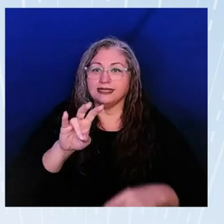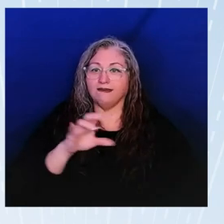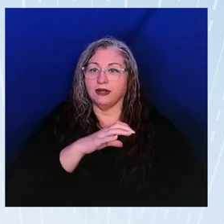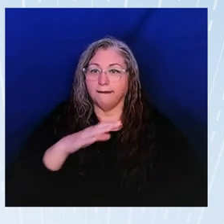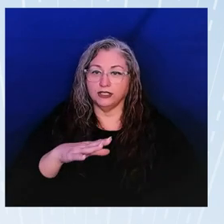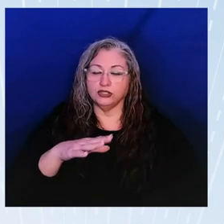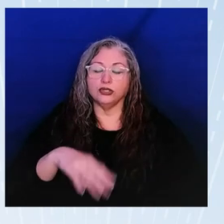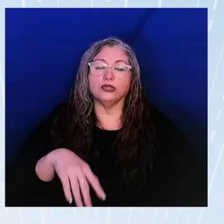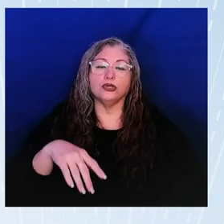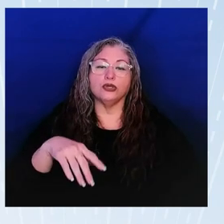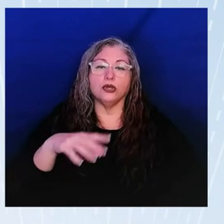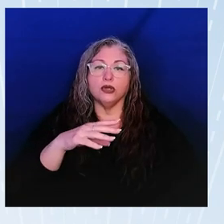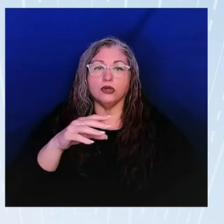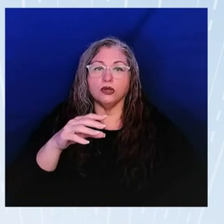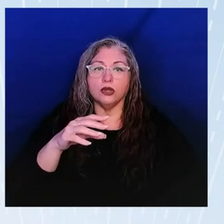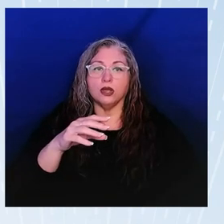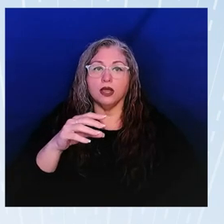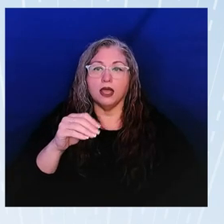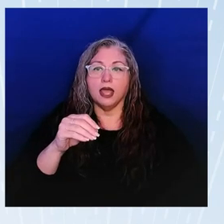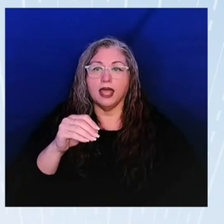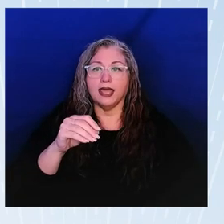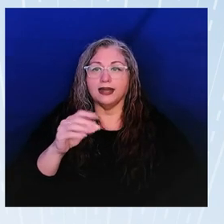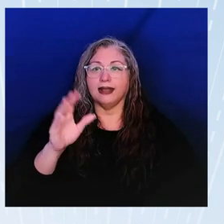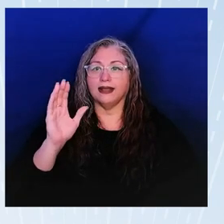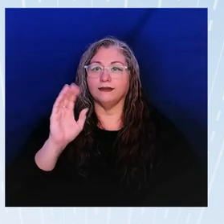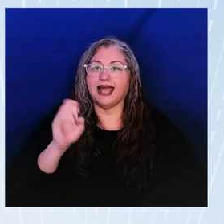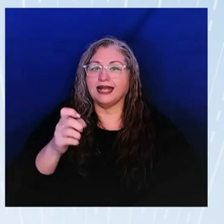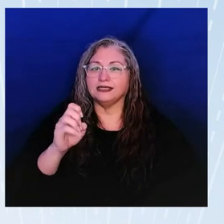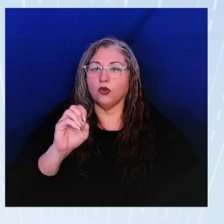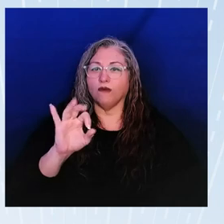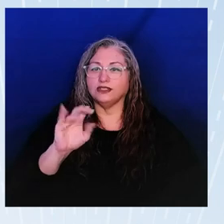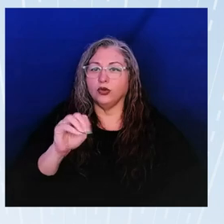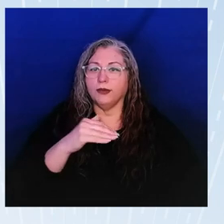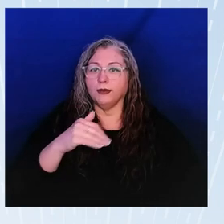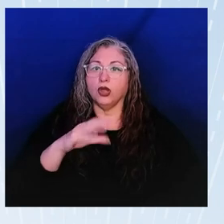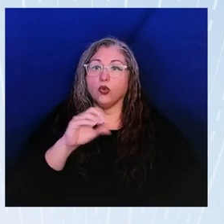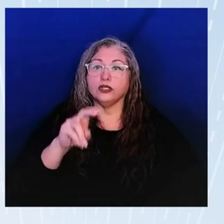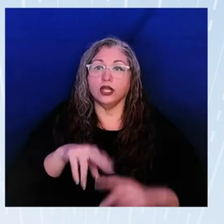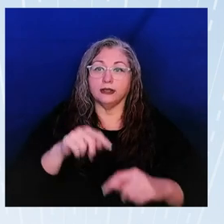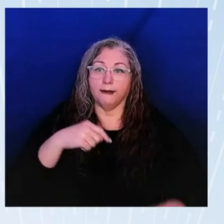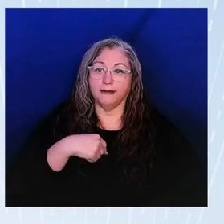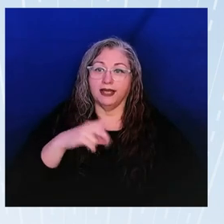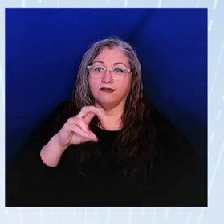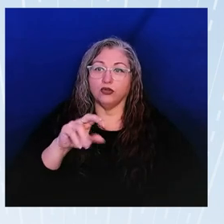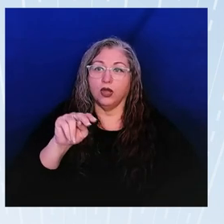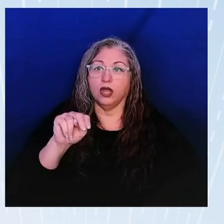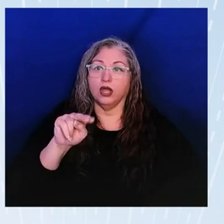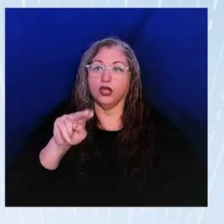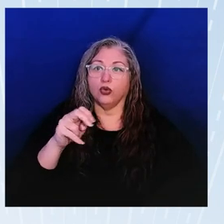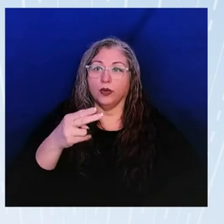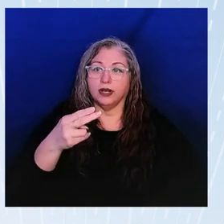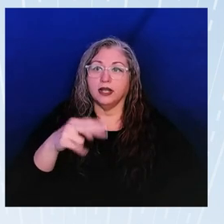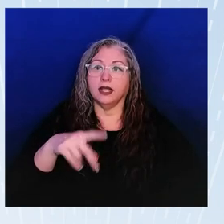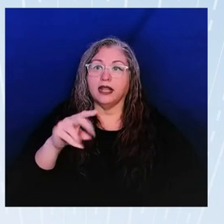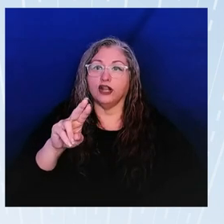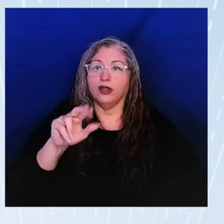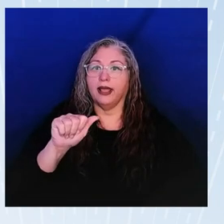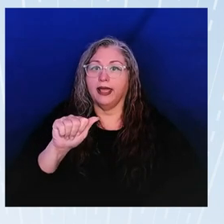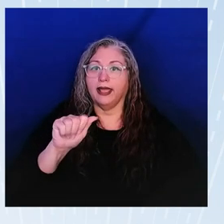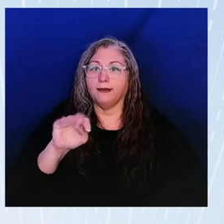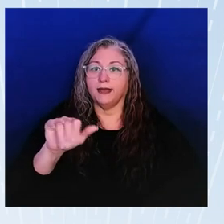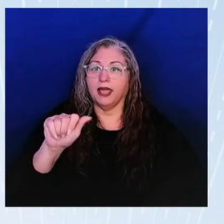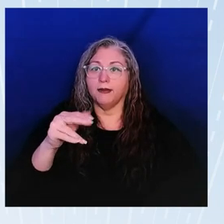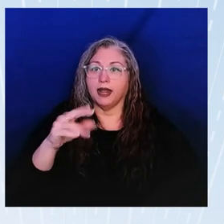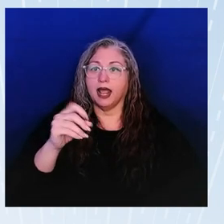and ex officio member. Co-chairs include myself, Victoria Nguyen, Dr. Amy Abayani, and also